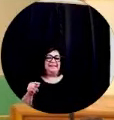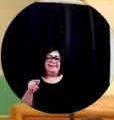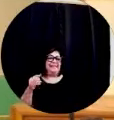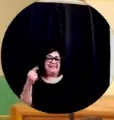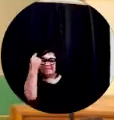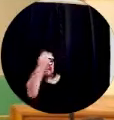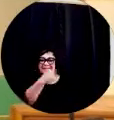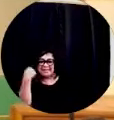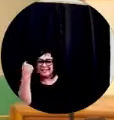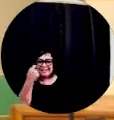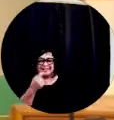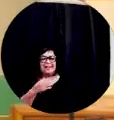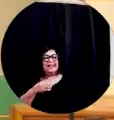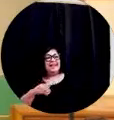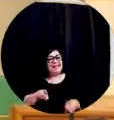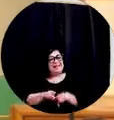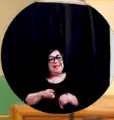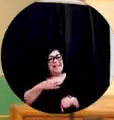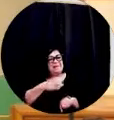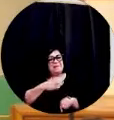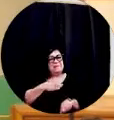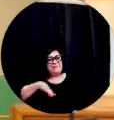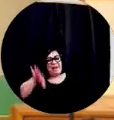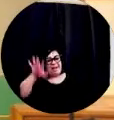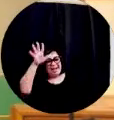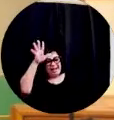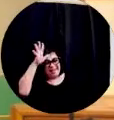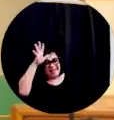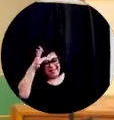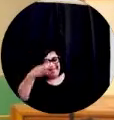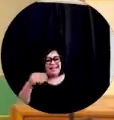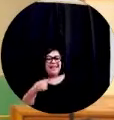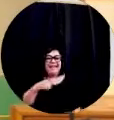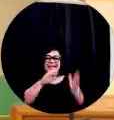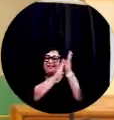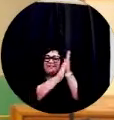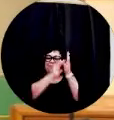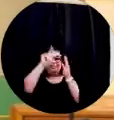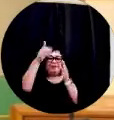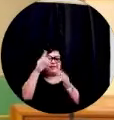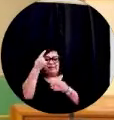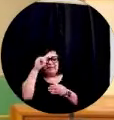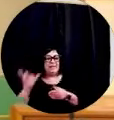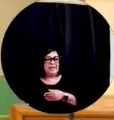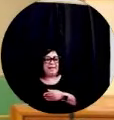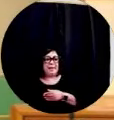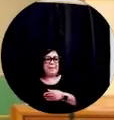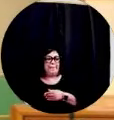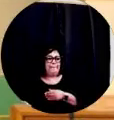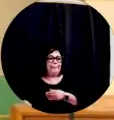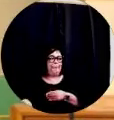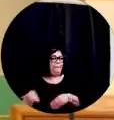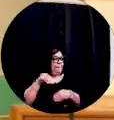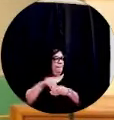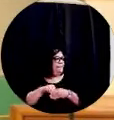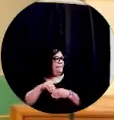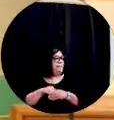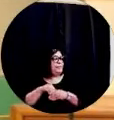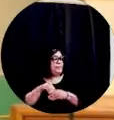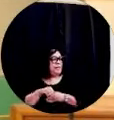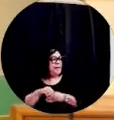And he acted just like my dad. And I praise God for that. But in the absence of my husband, he had to preach